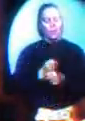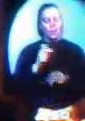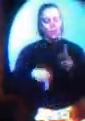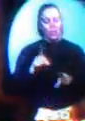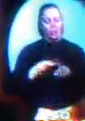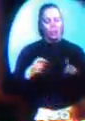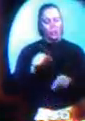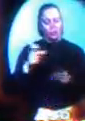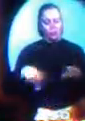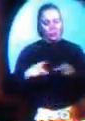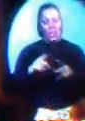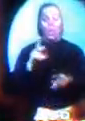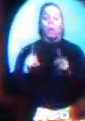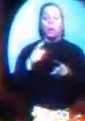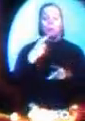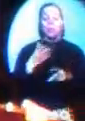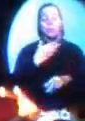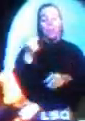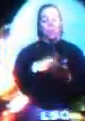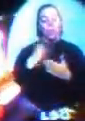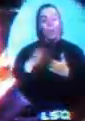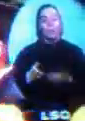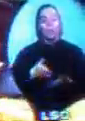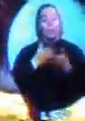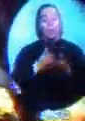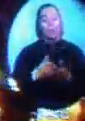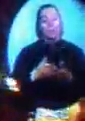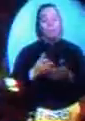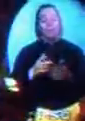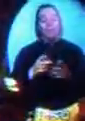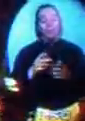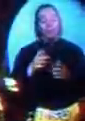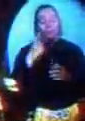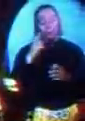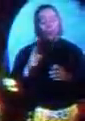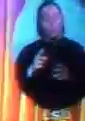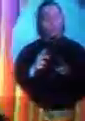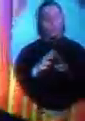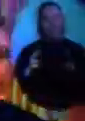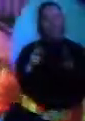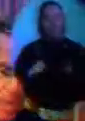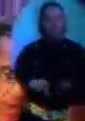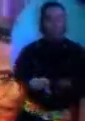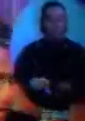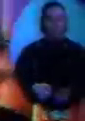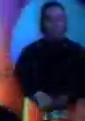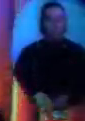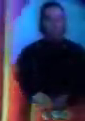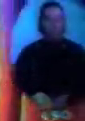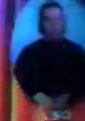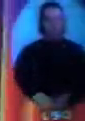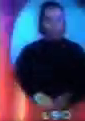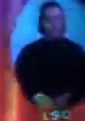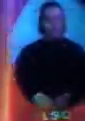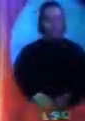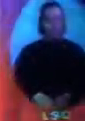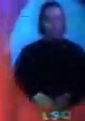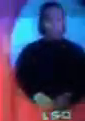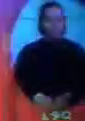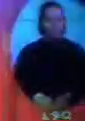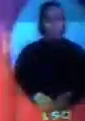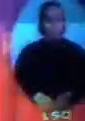program we have in this country. The Honourable Member for Stormont and Mr.